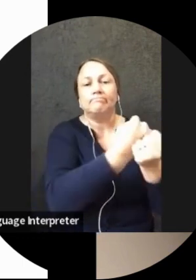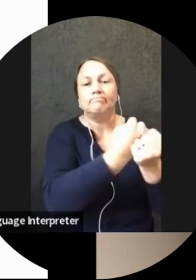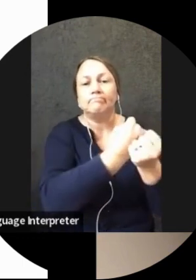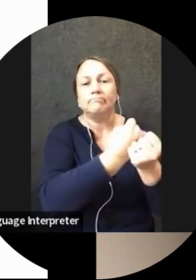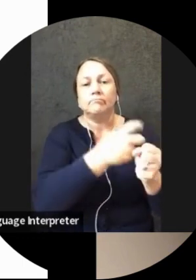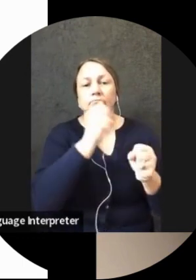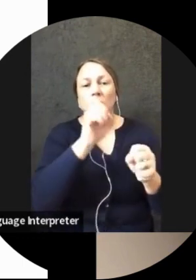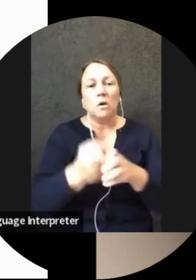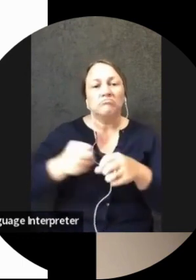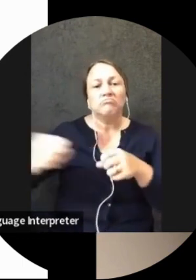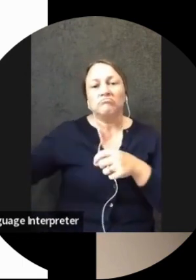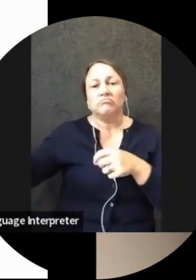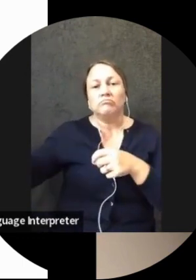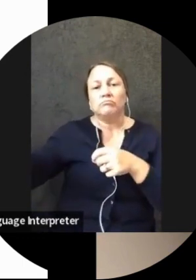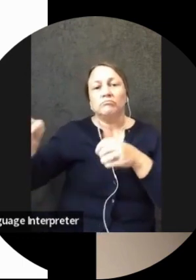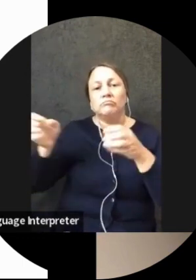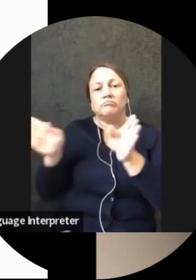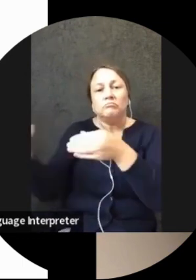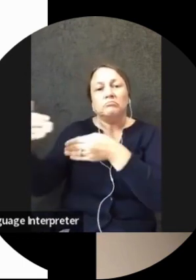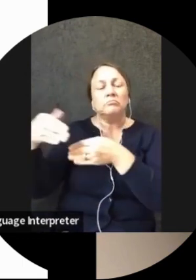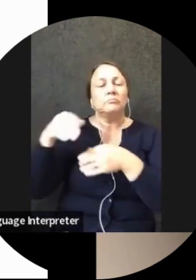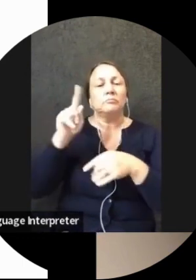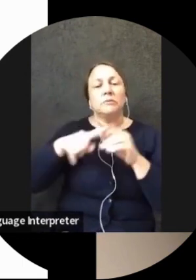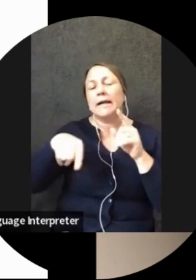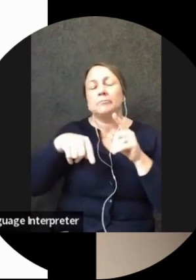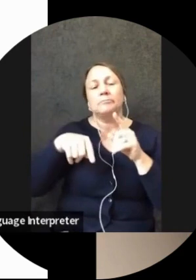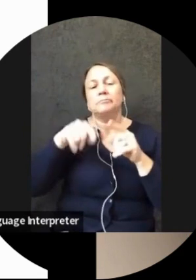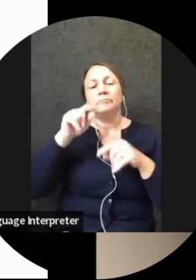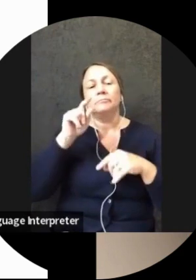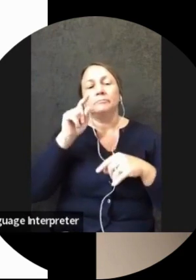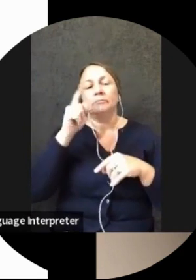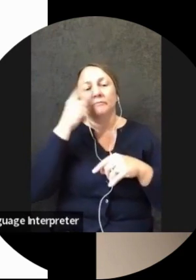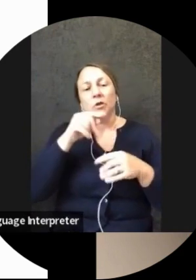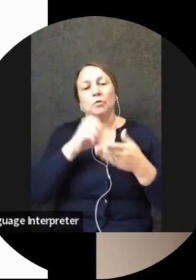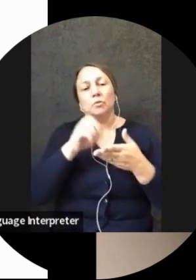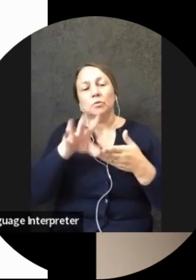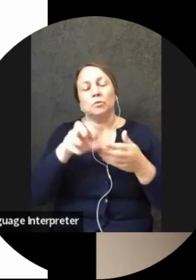with disabilities. And the